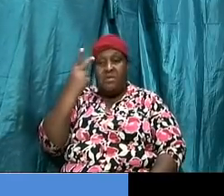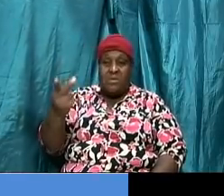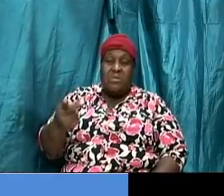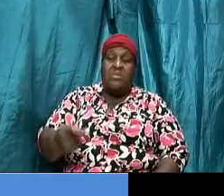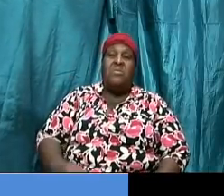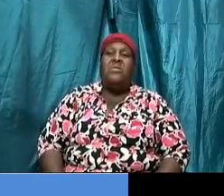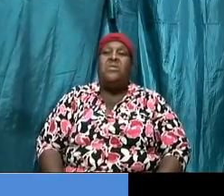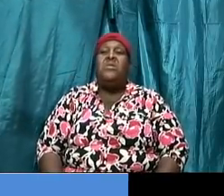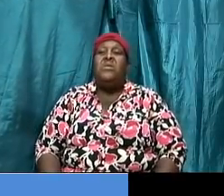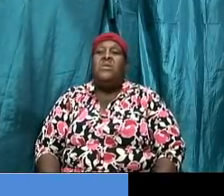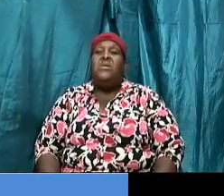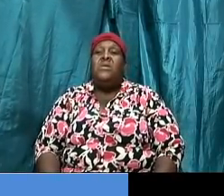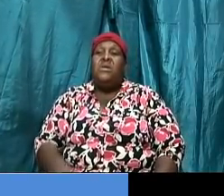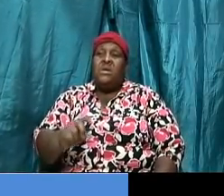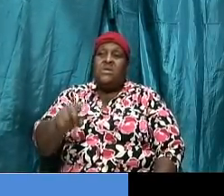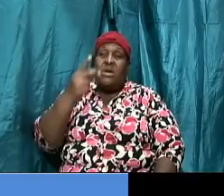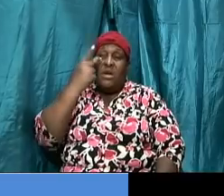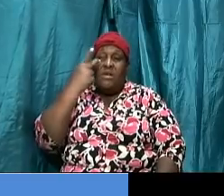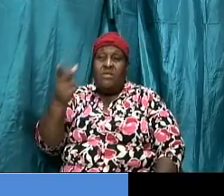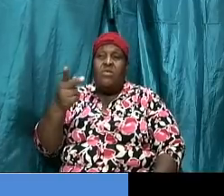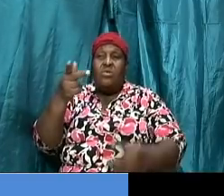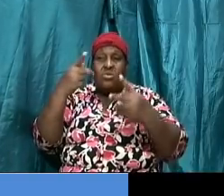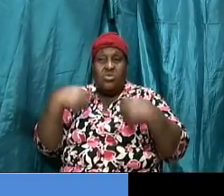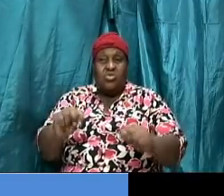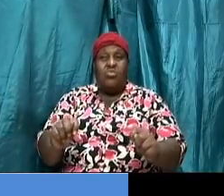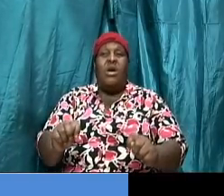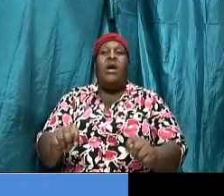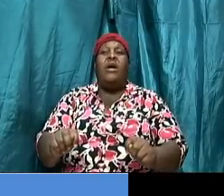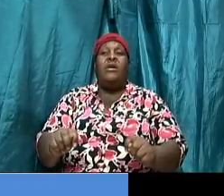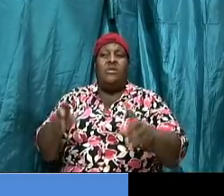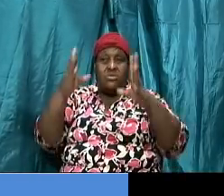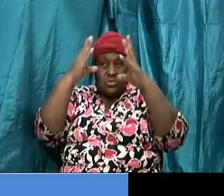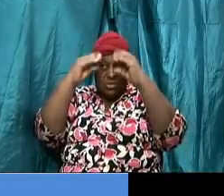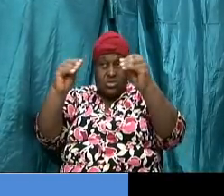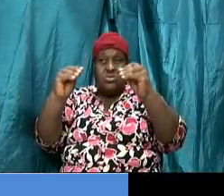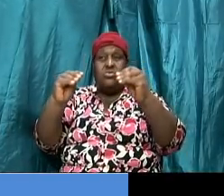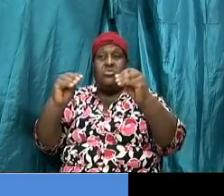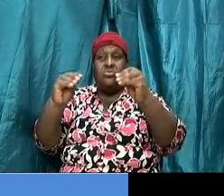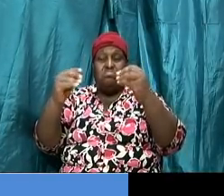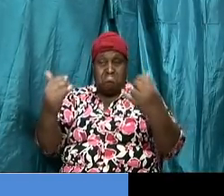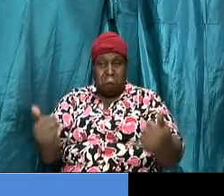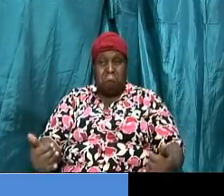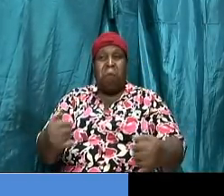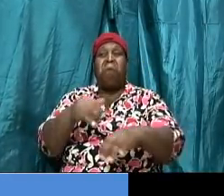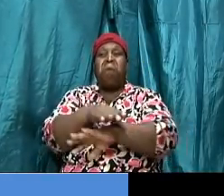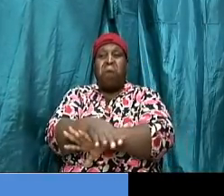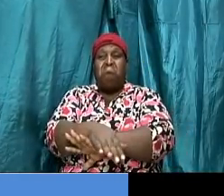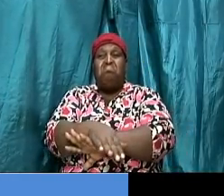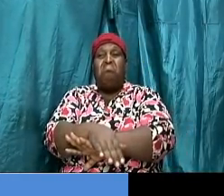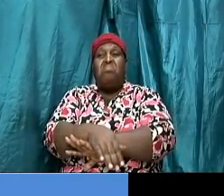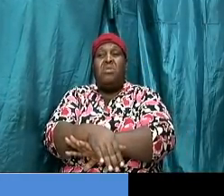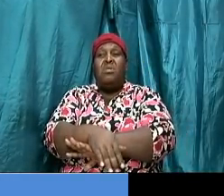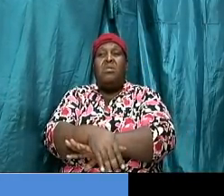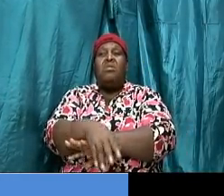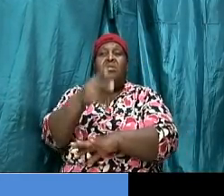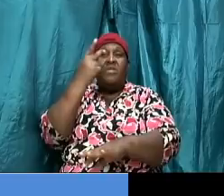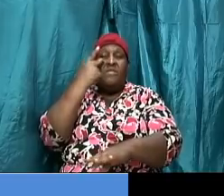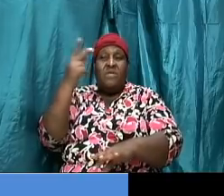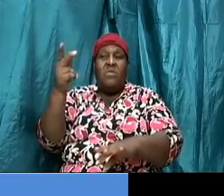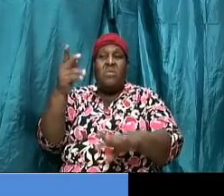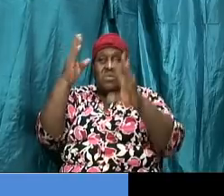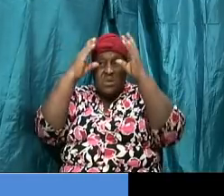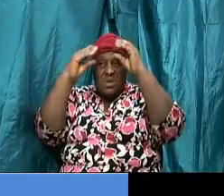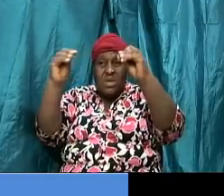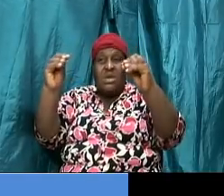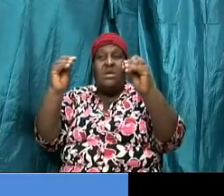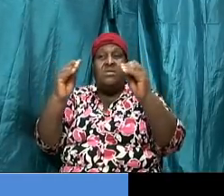to, and this is the view that we are trying to propose to us tonight. The view teaches that the Sabbath was a shadow of Christ